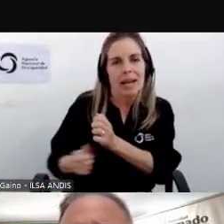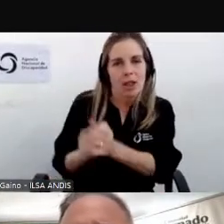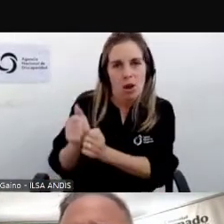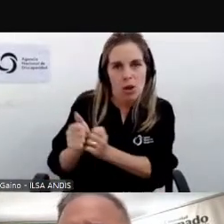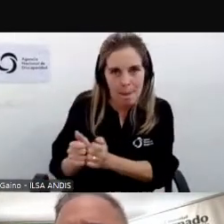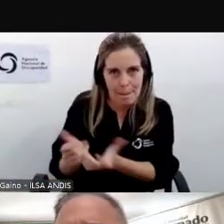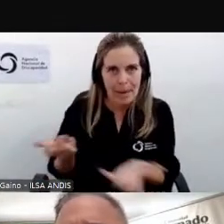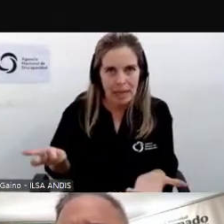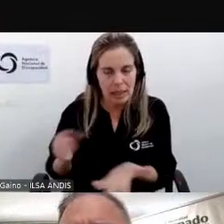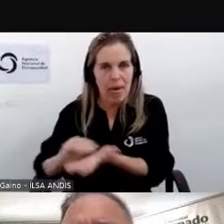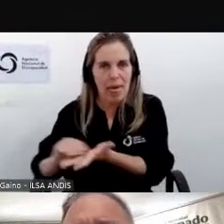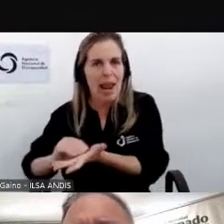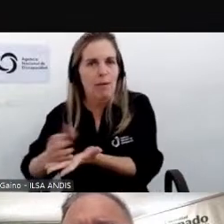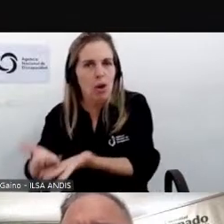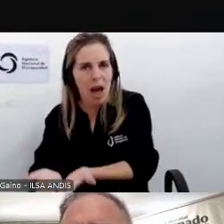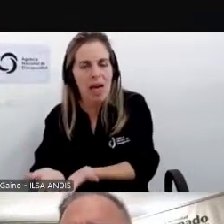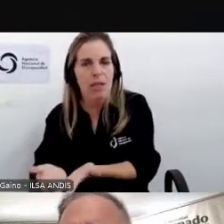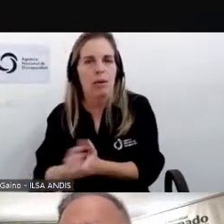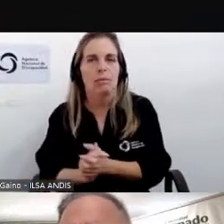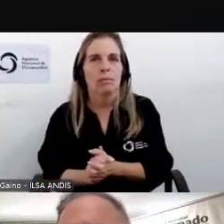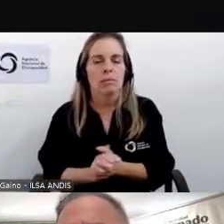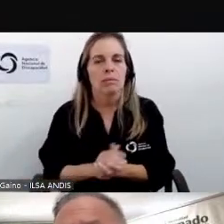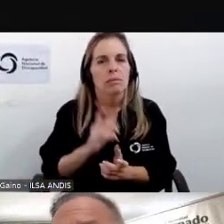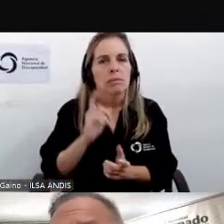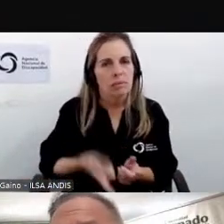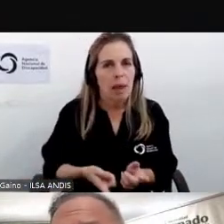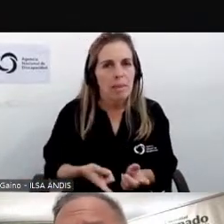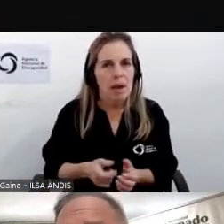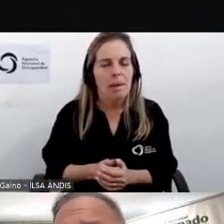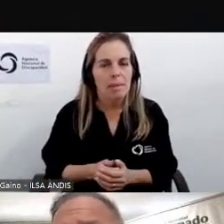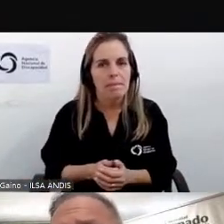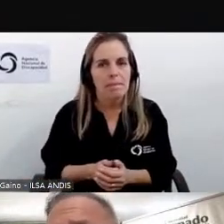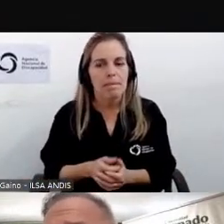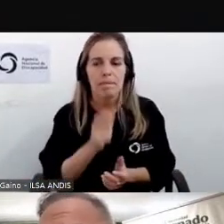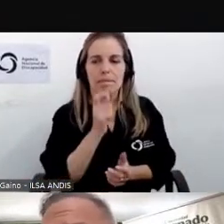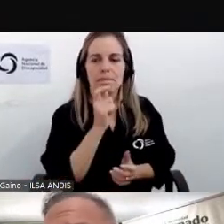representative or the company's manager, administrator,